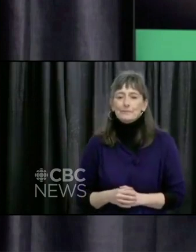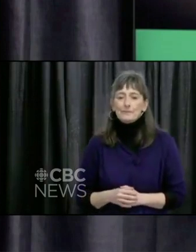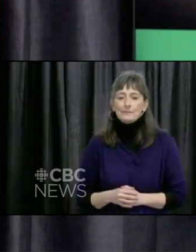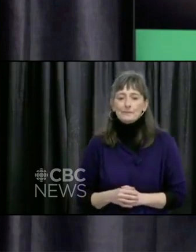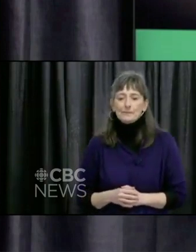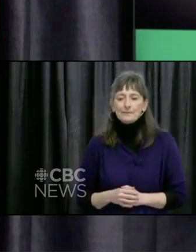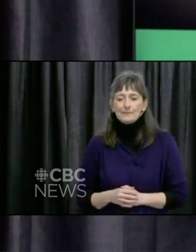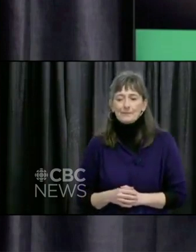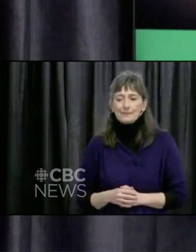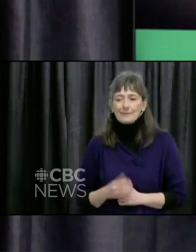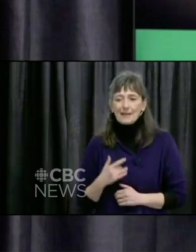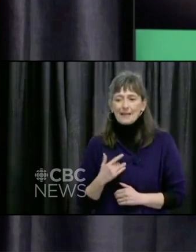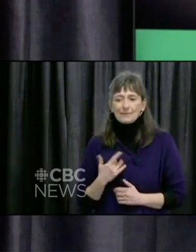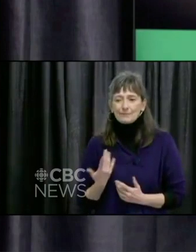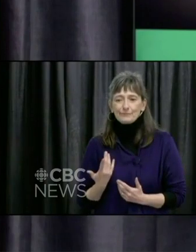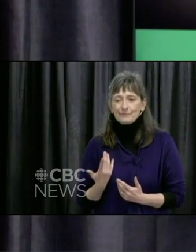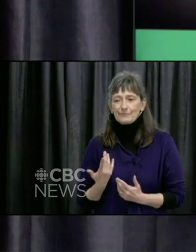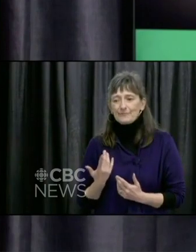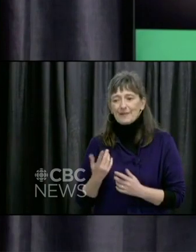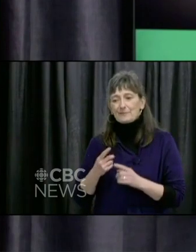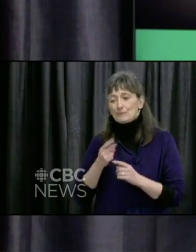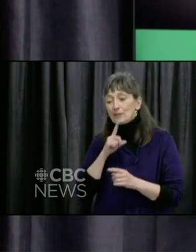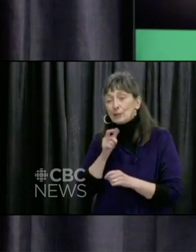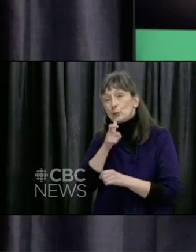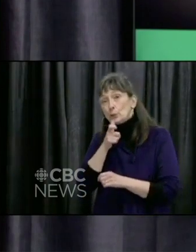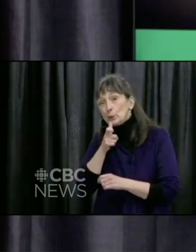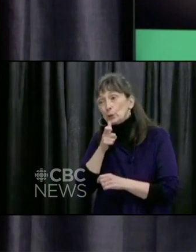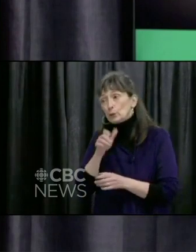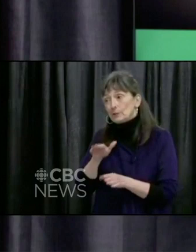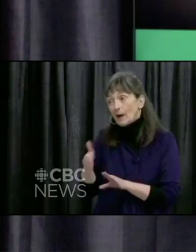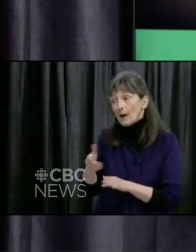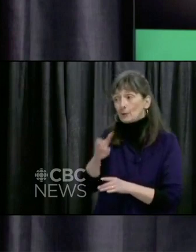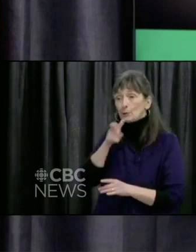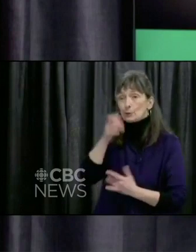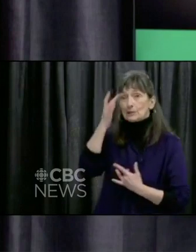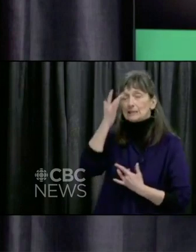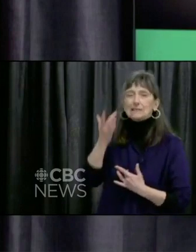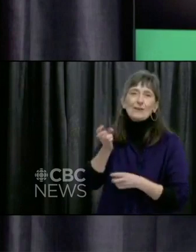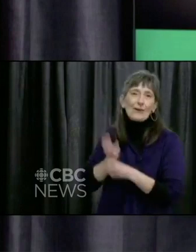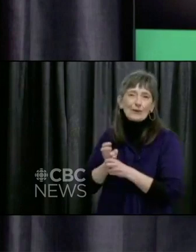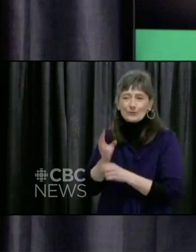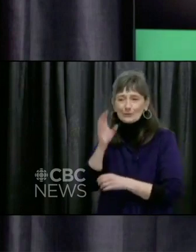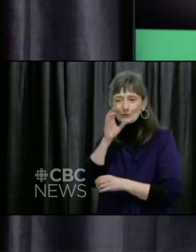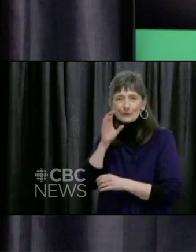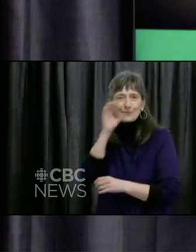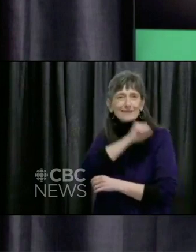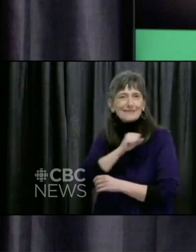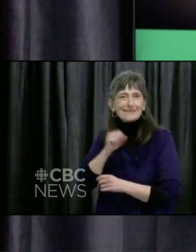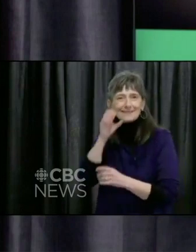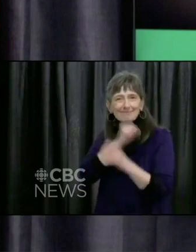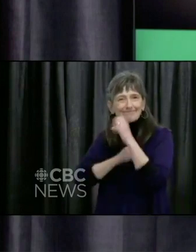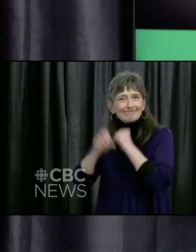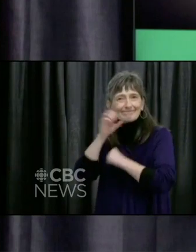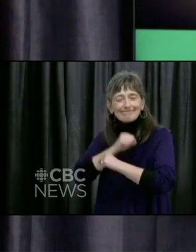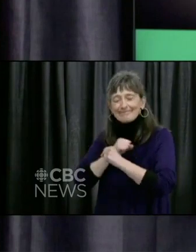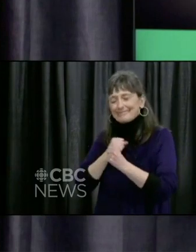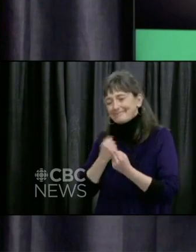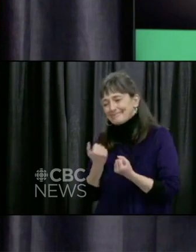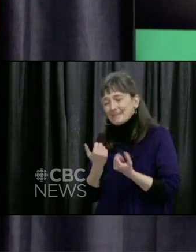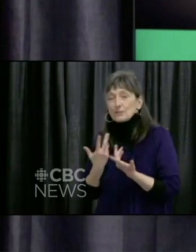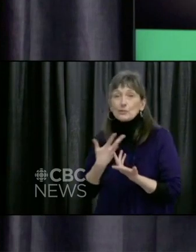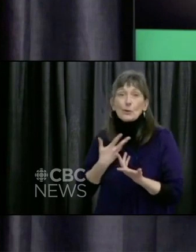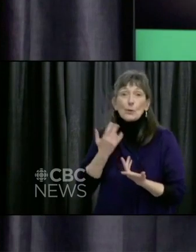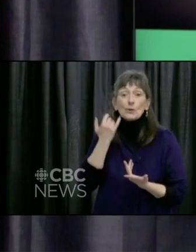would be quite large. So we had estimated before in our first presentation that the number of deaths in the best case